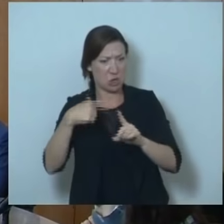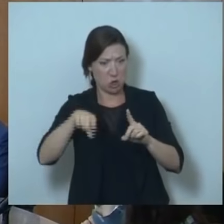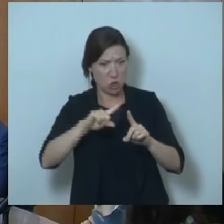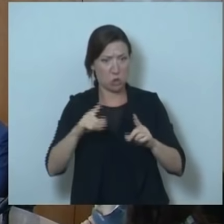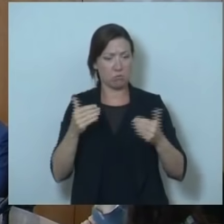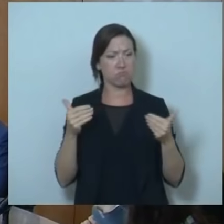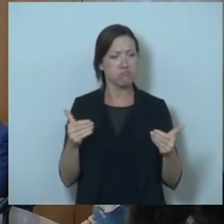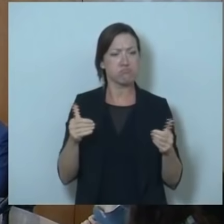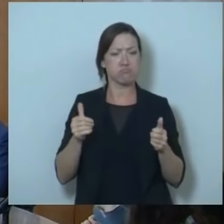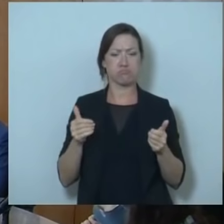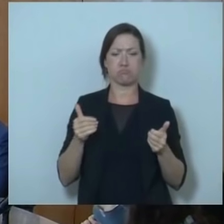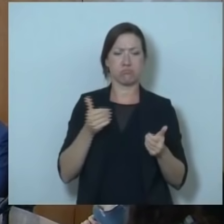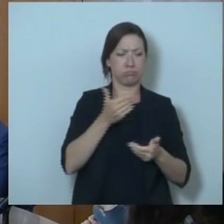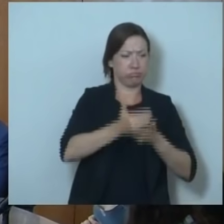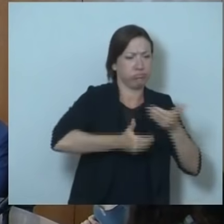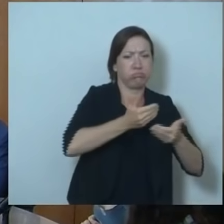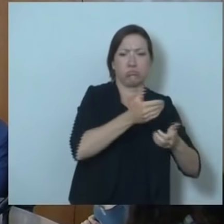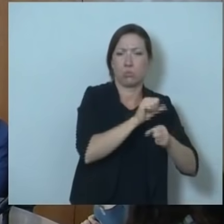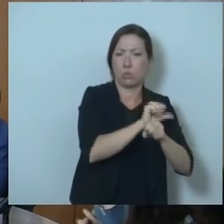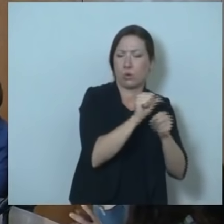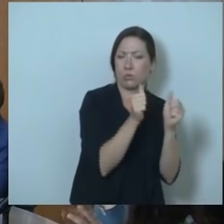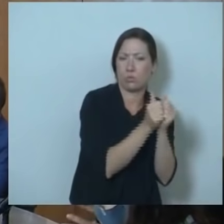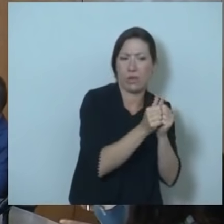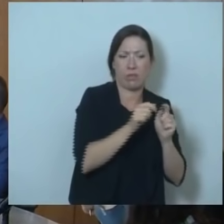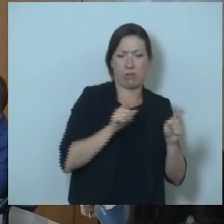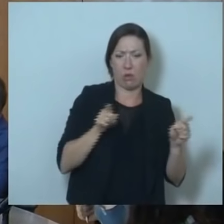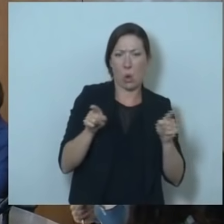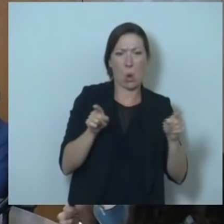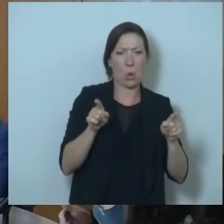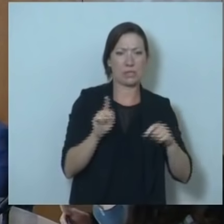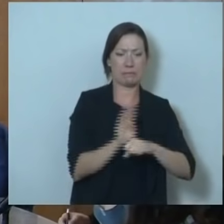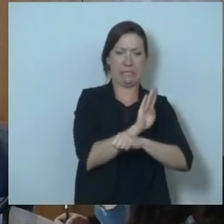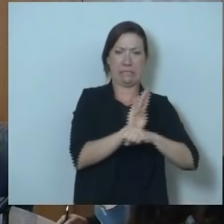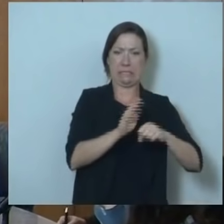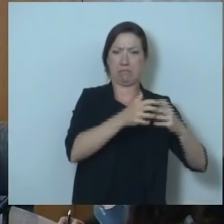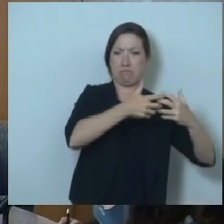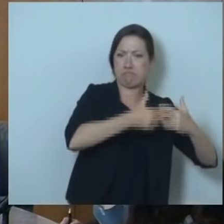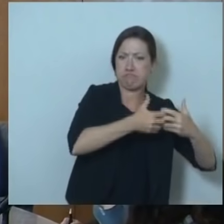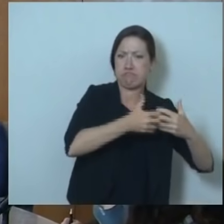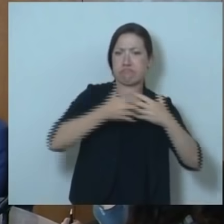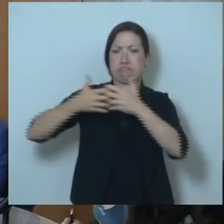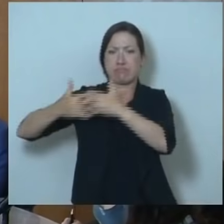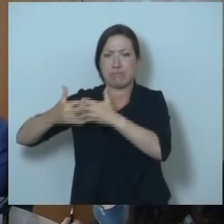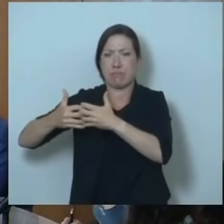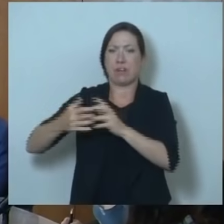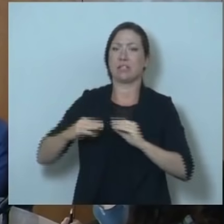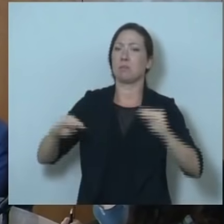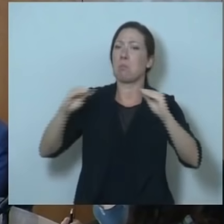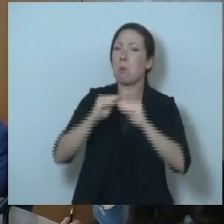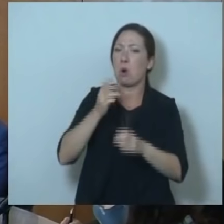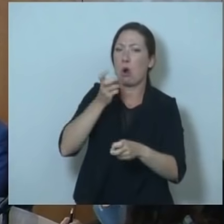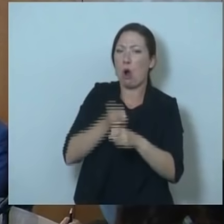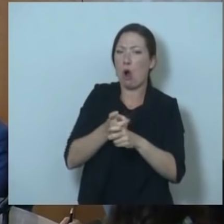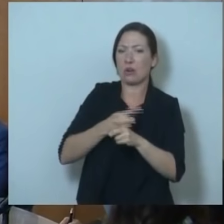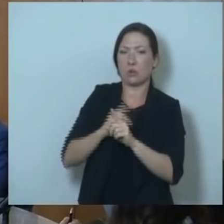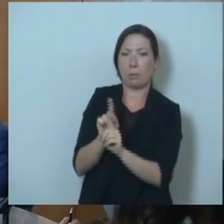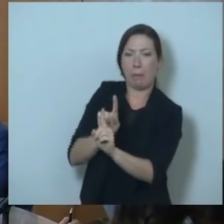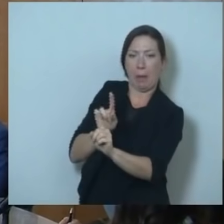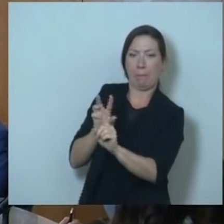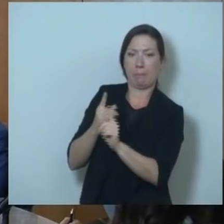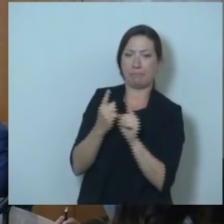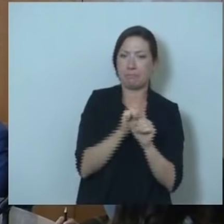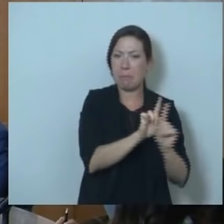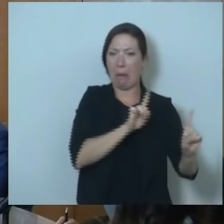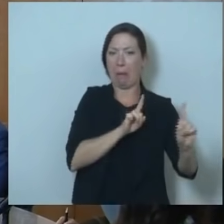of businesses where it's harder to maintain social distancing. If you're working with them on any